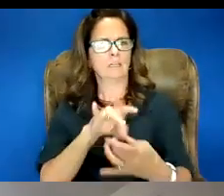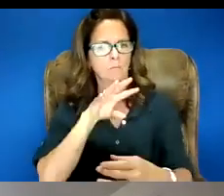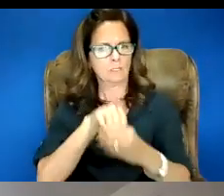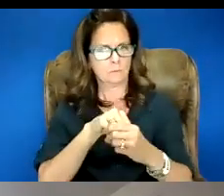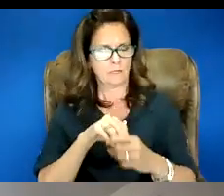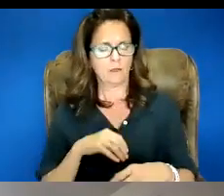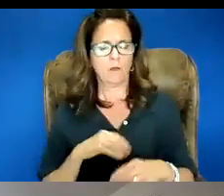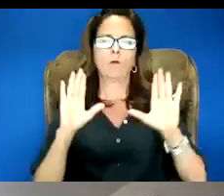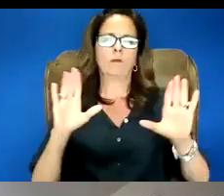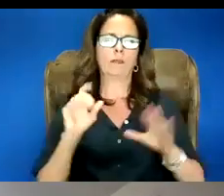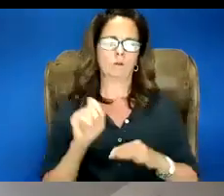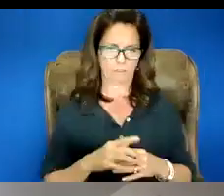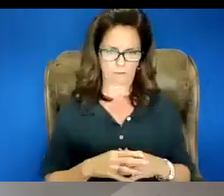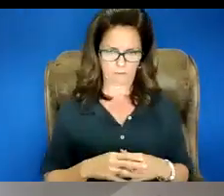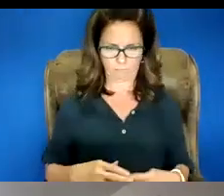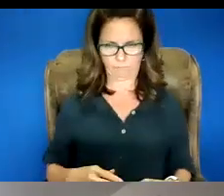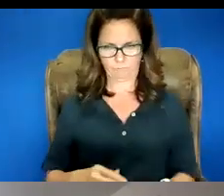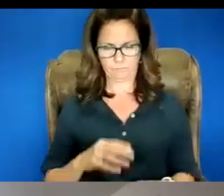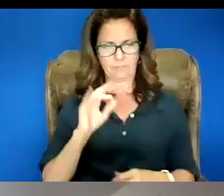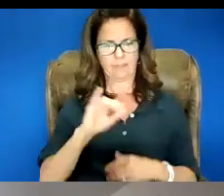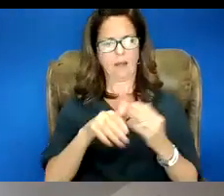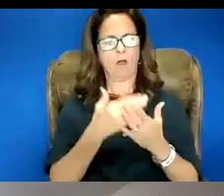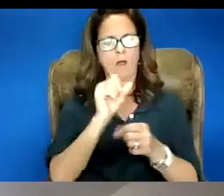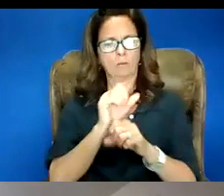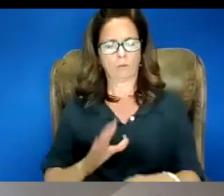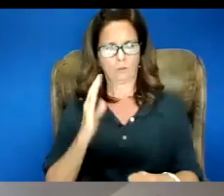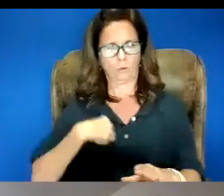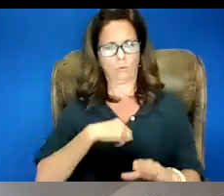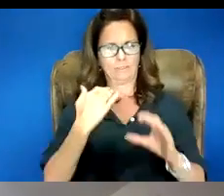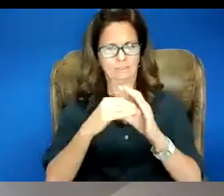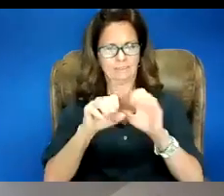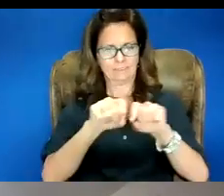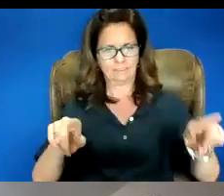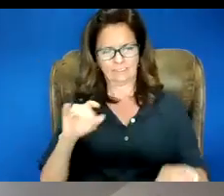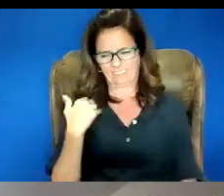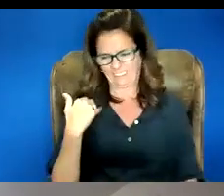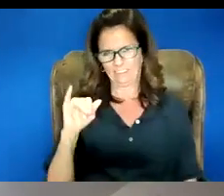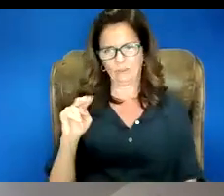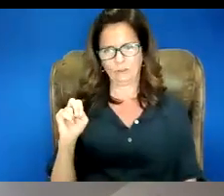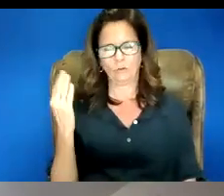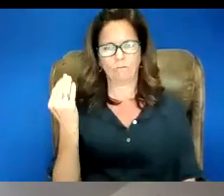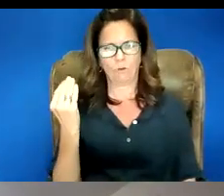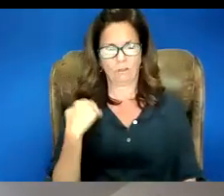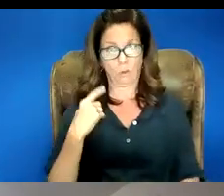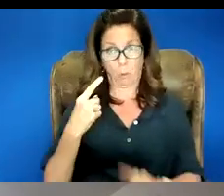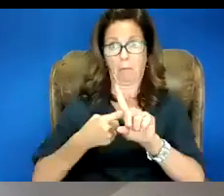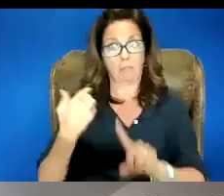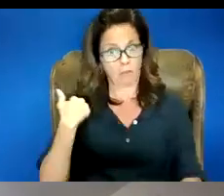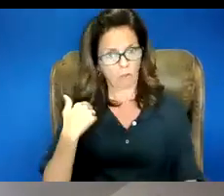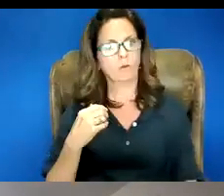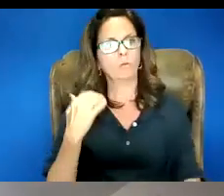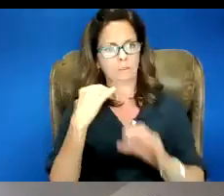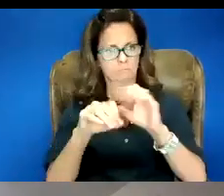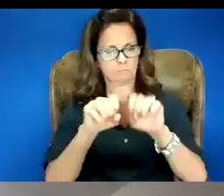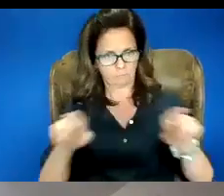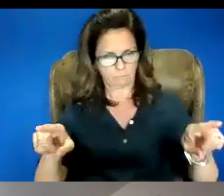So we sent the all-employee email out. I think it was June 14th. So yeah, basically a month ago. And